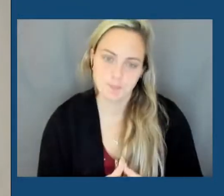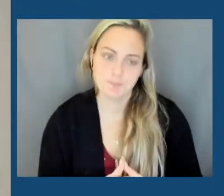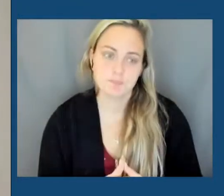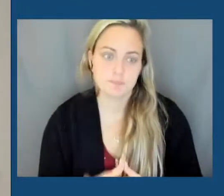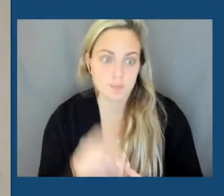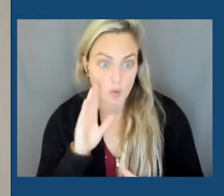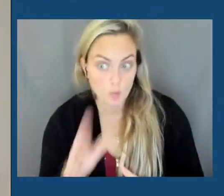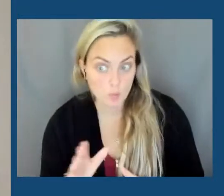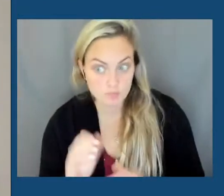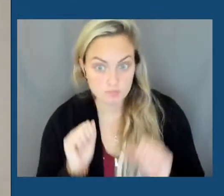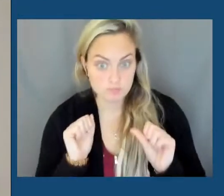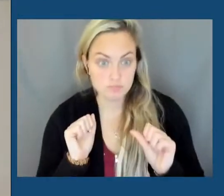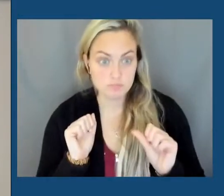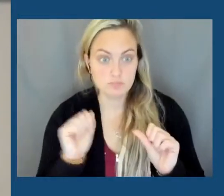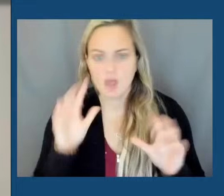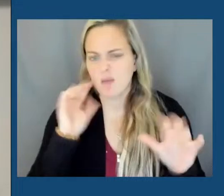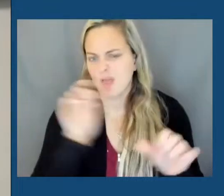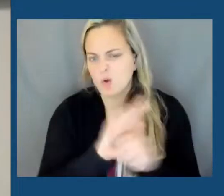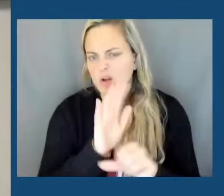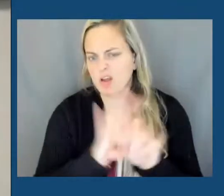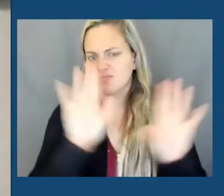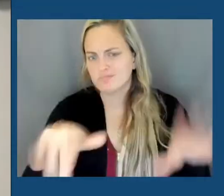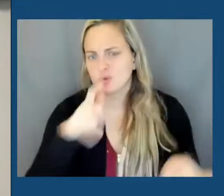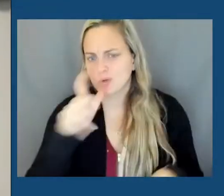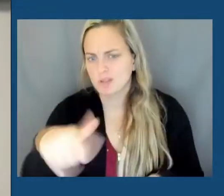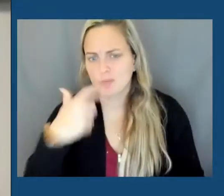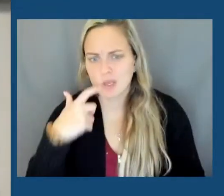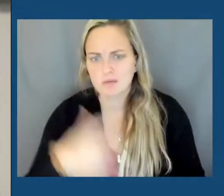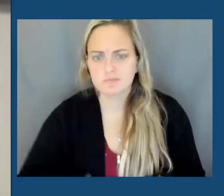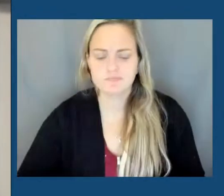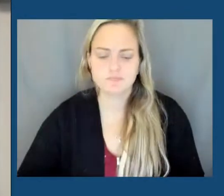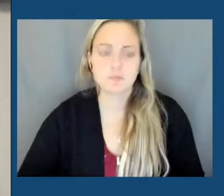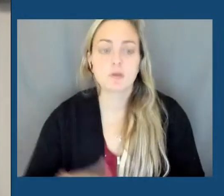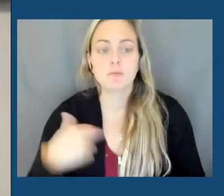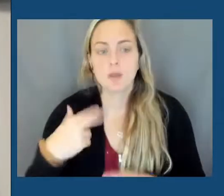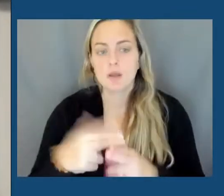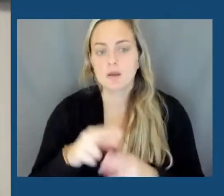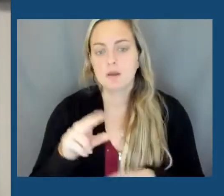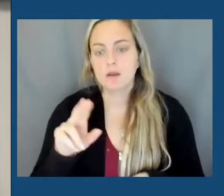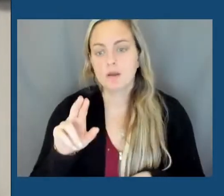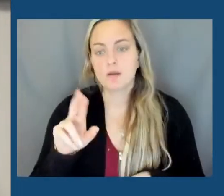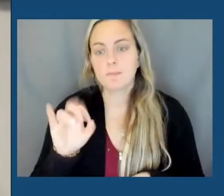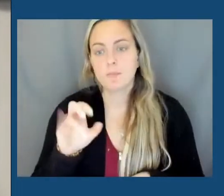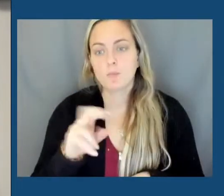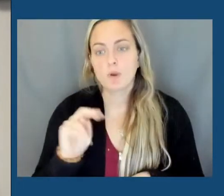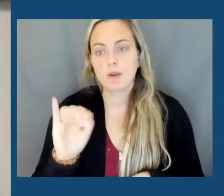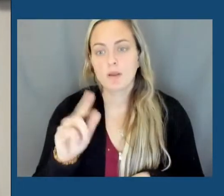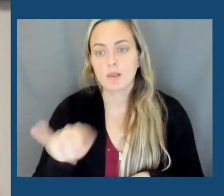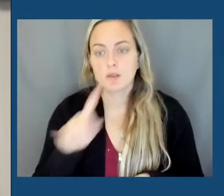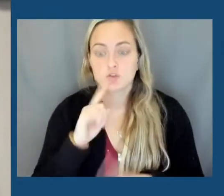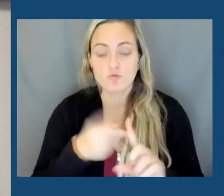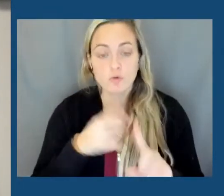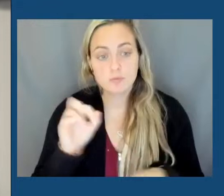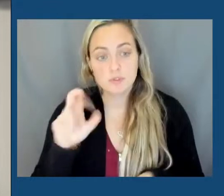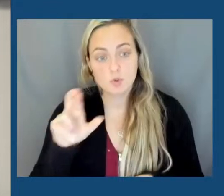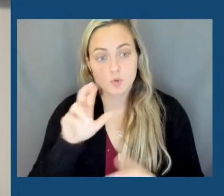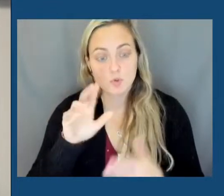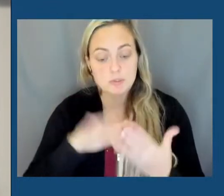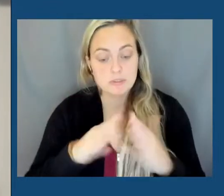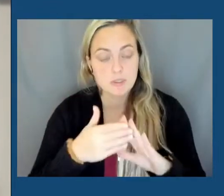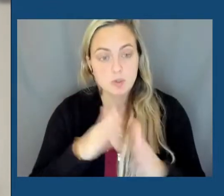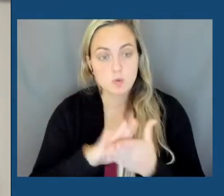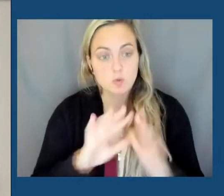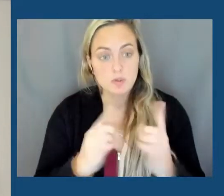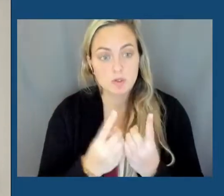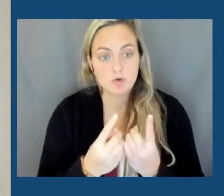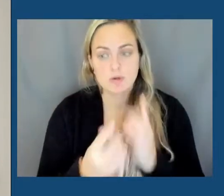Oh, I'm loud enough, the mic won't matter. So my name is Brian English. I'm from the Syracuse City School District. I'm a technology teacher